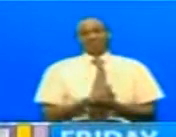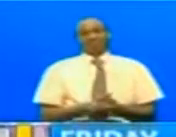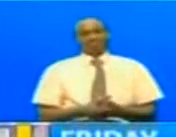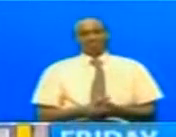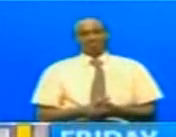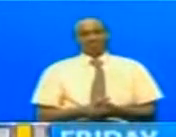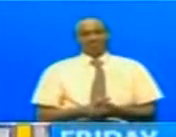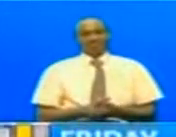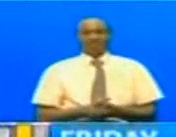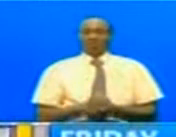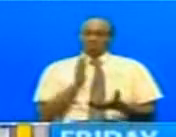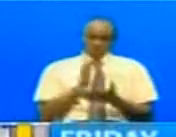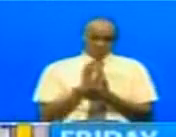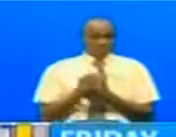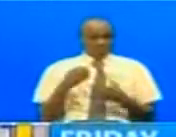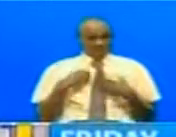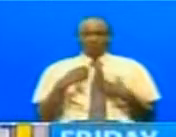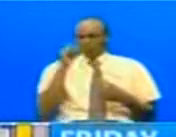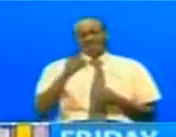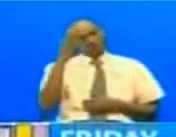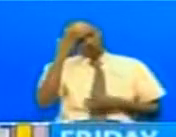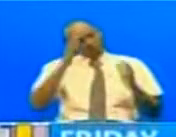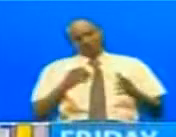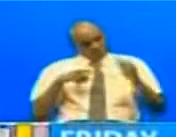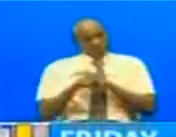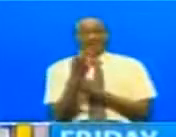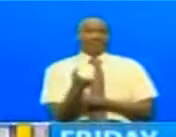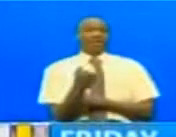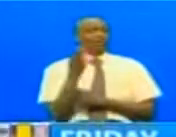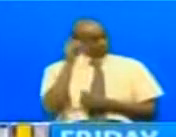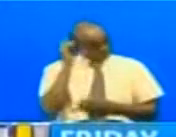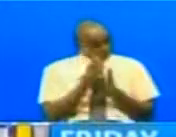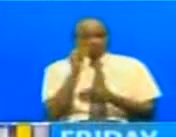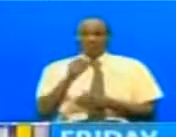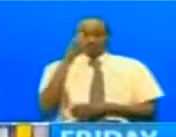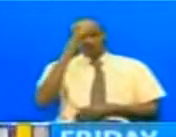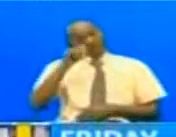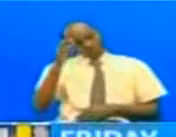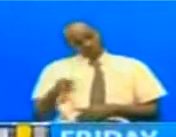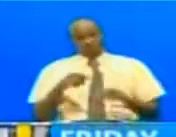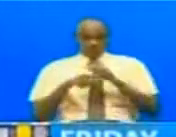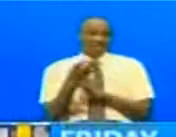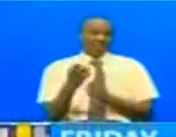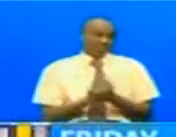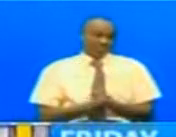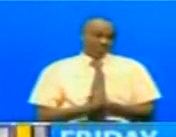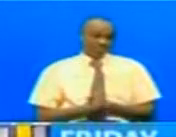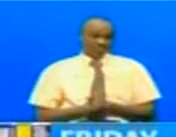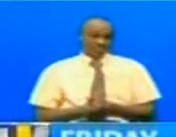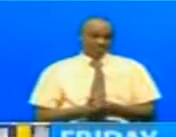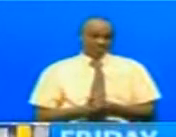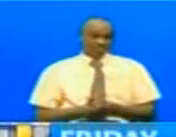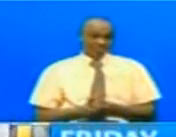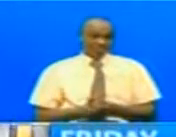Oh, man, it's really hard. You got to know somebody to get in. You have to really know somebody to get in. And who do you know? Who do I